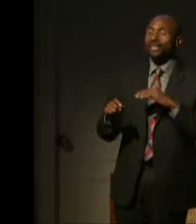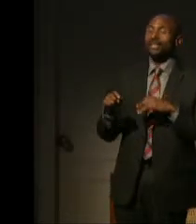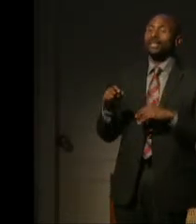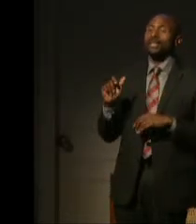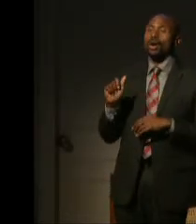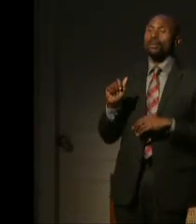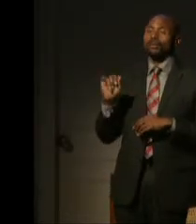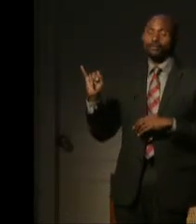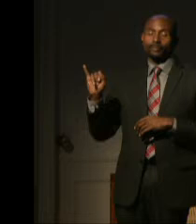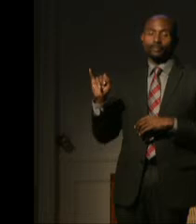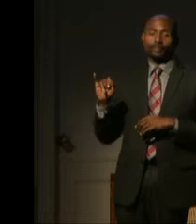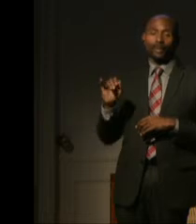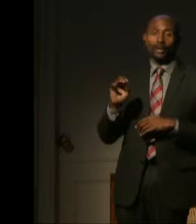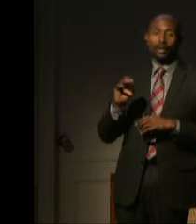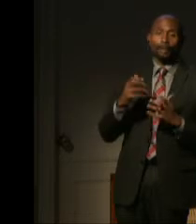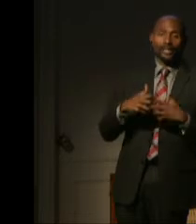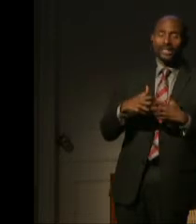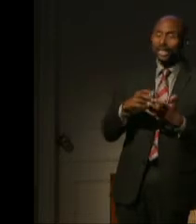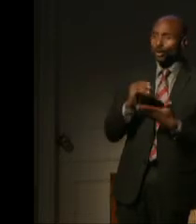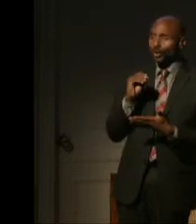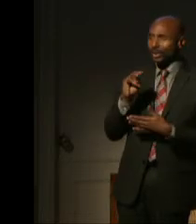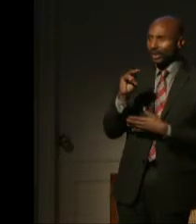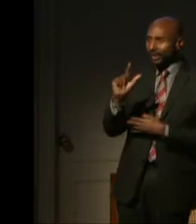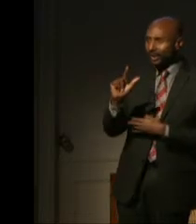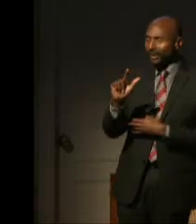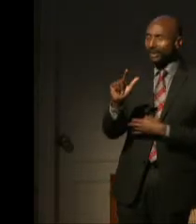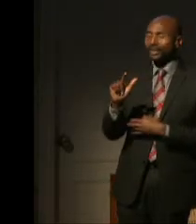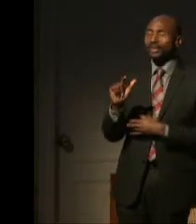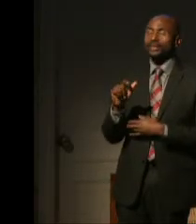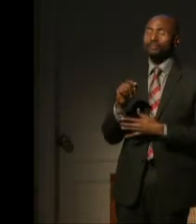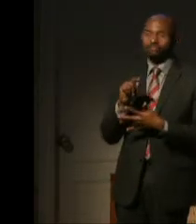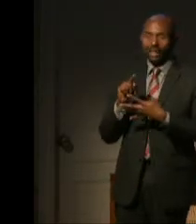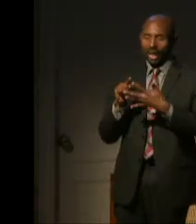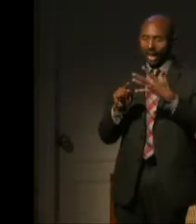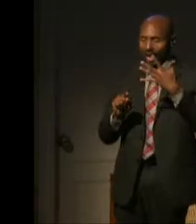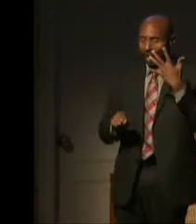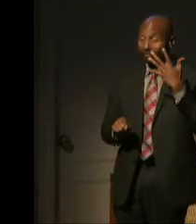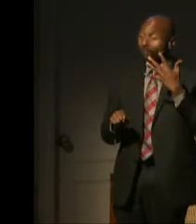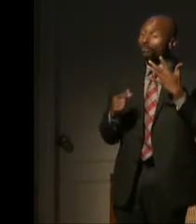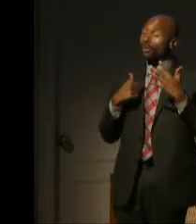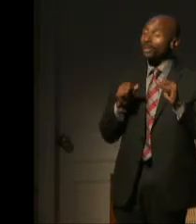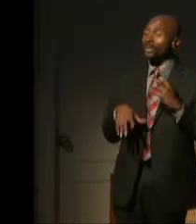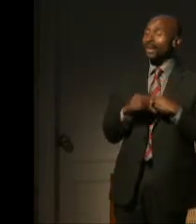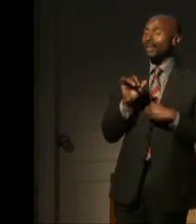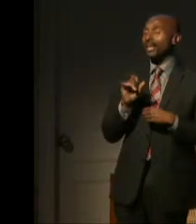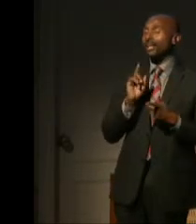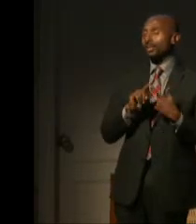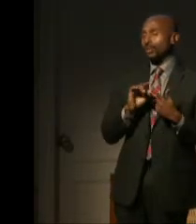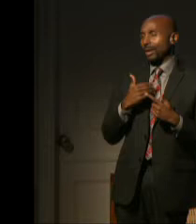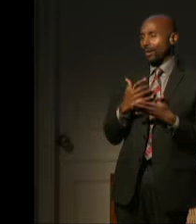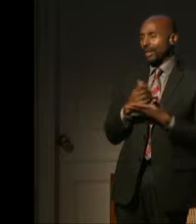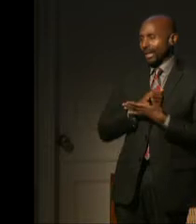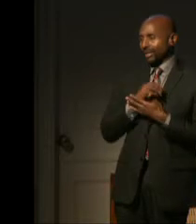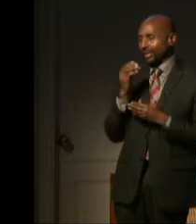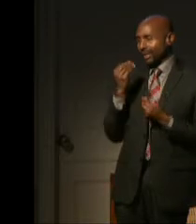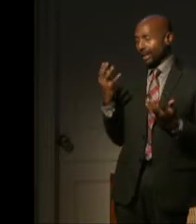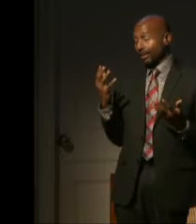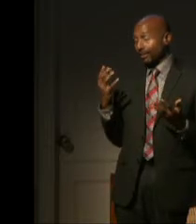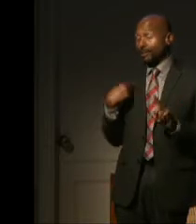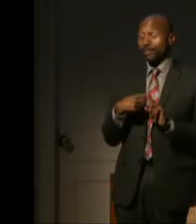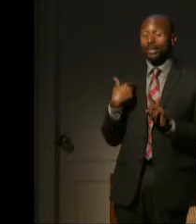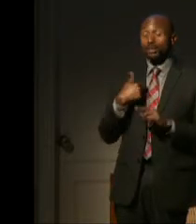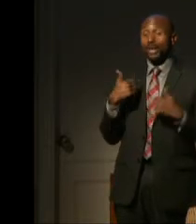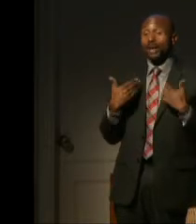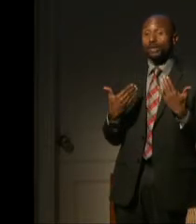vision. All of this can be added to our collection data. And we have new ways,